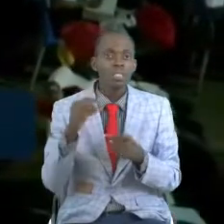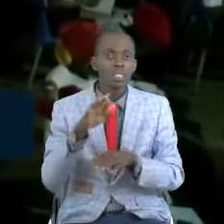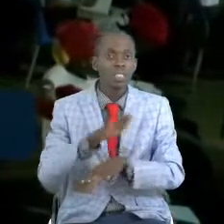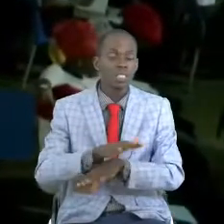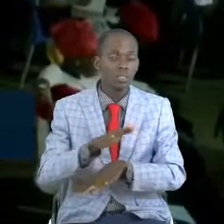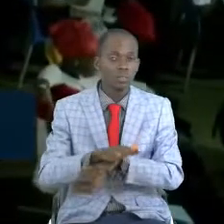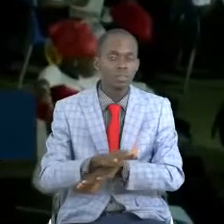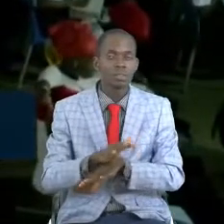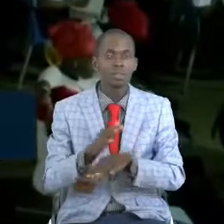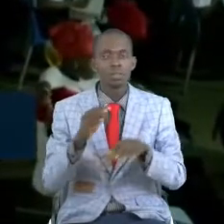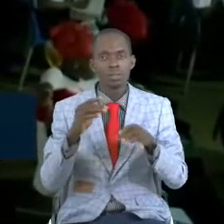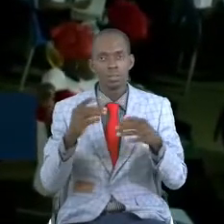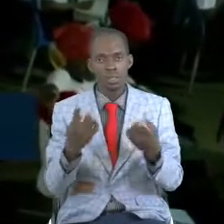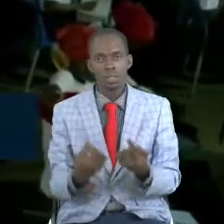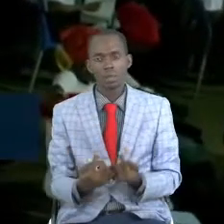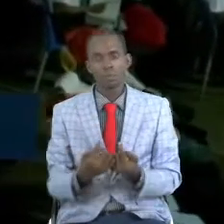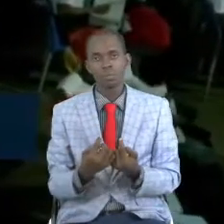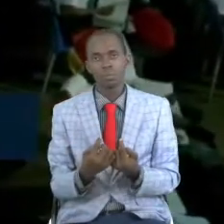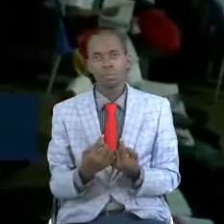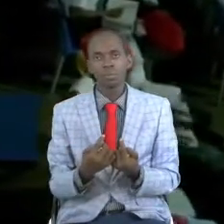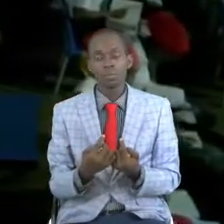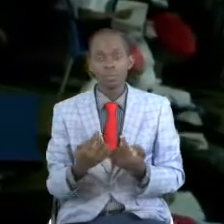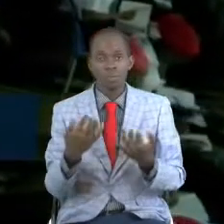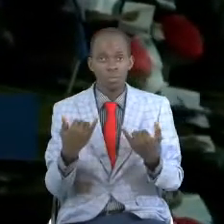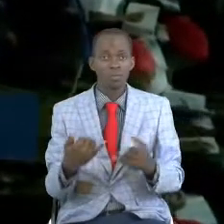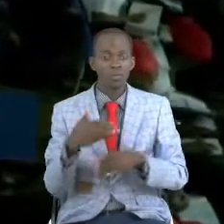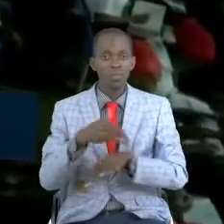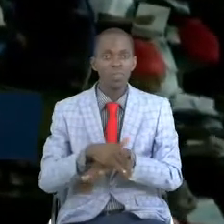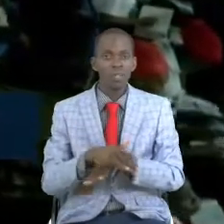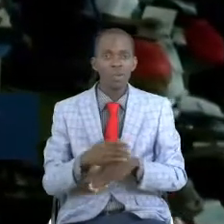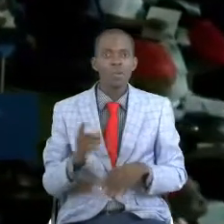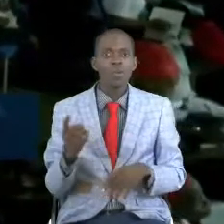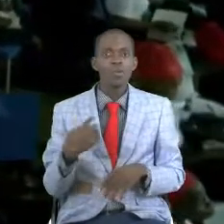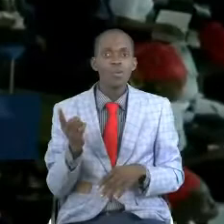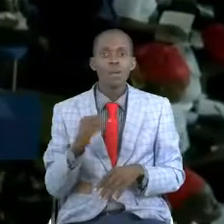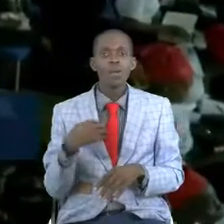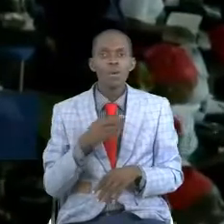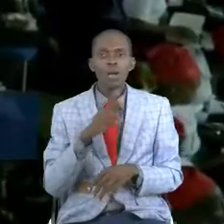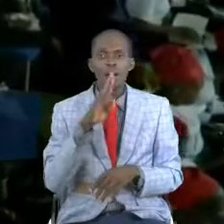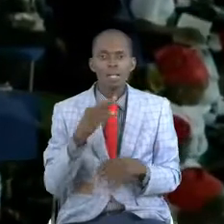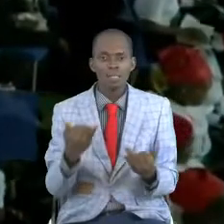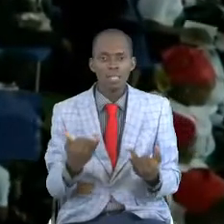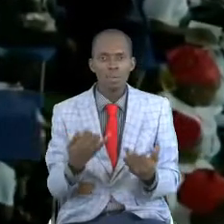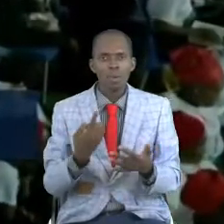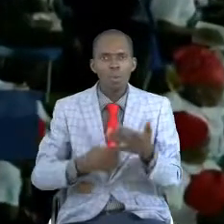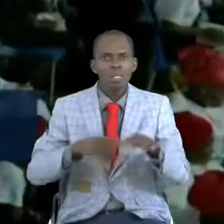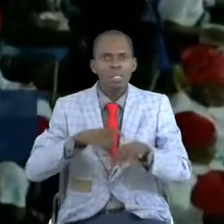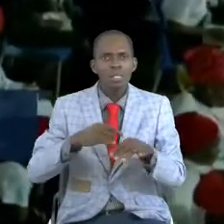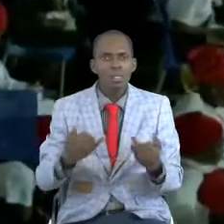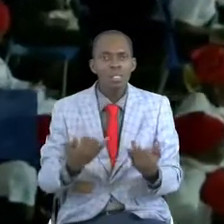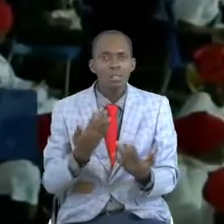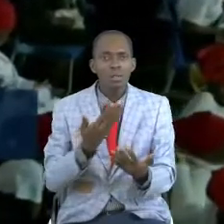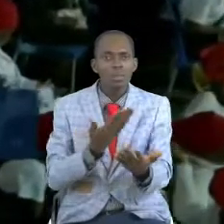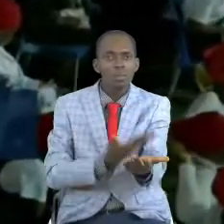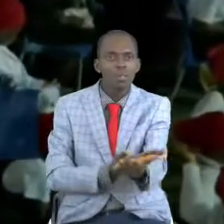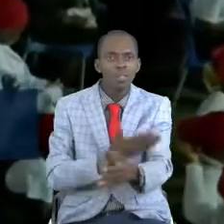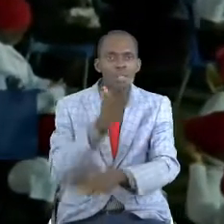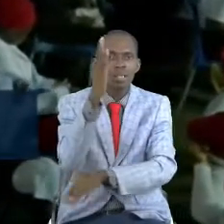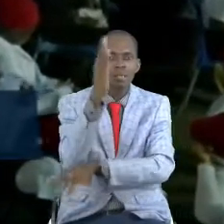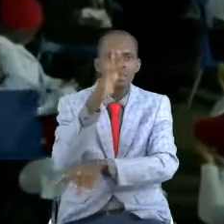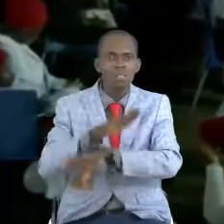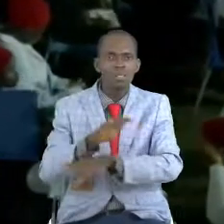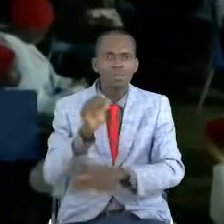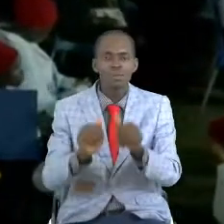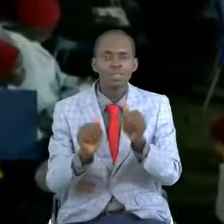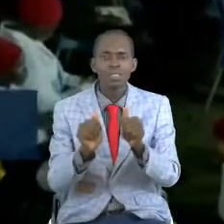come. Tonight, where we are now. Is this morning or afternoon or evening?